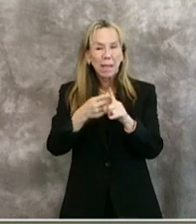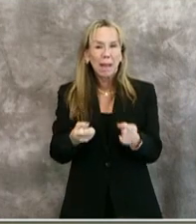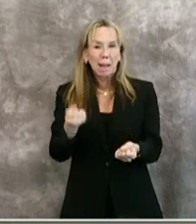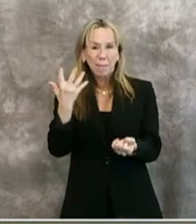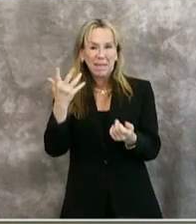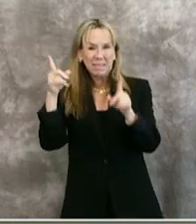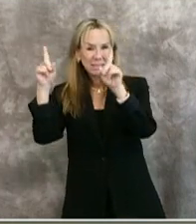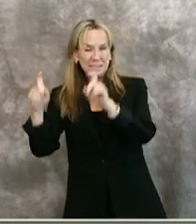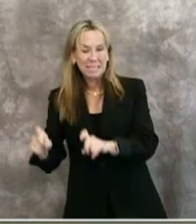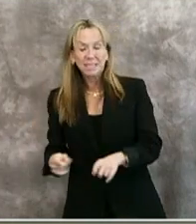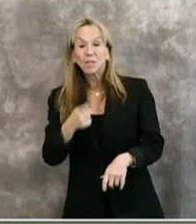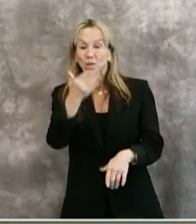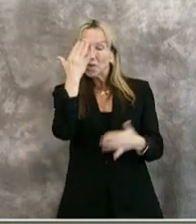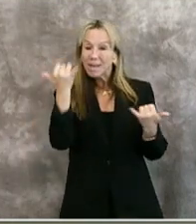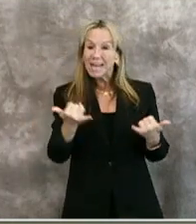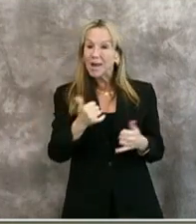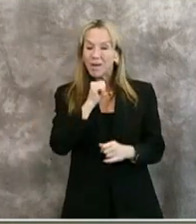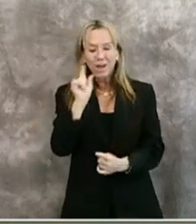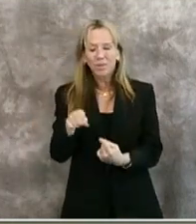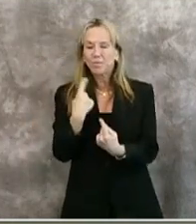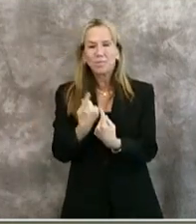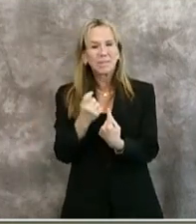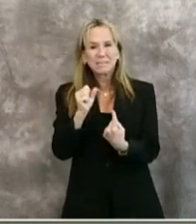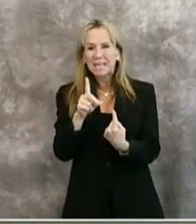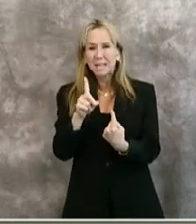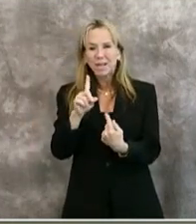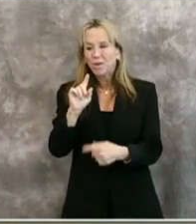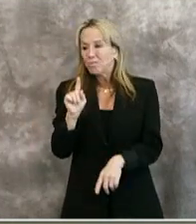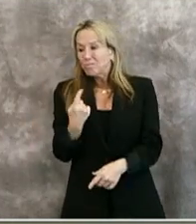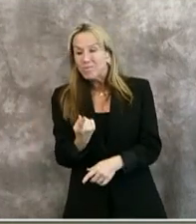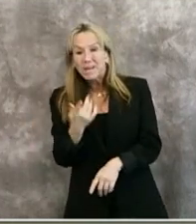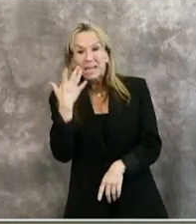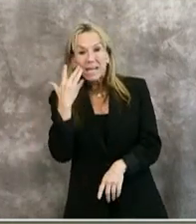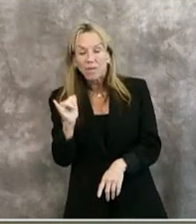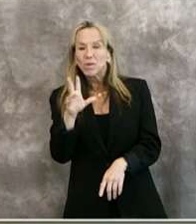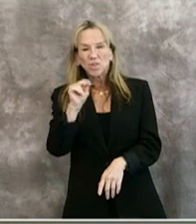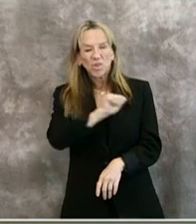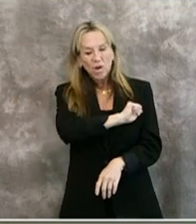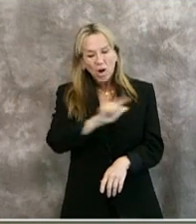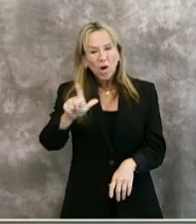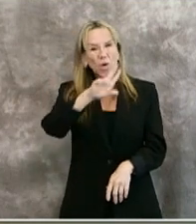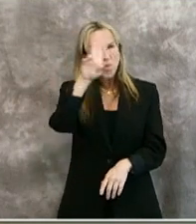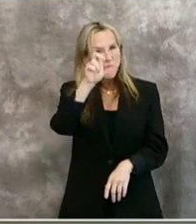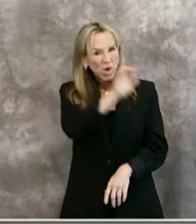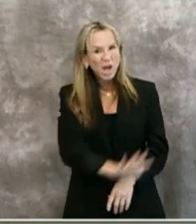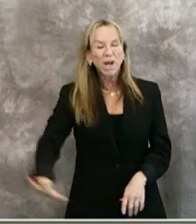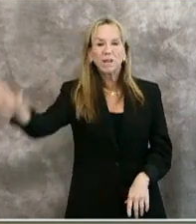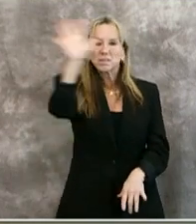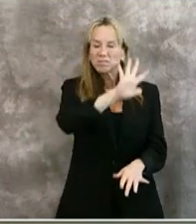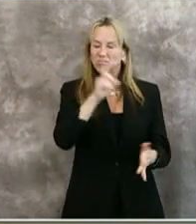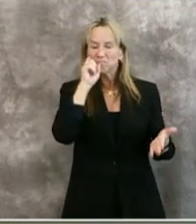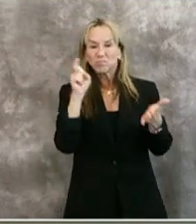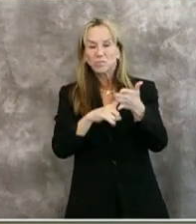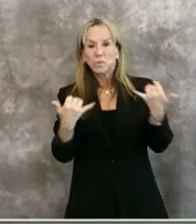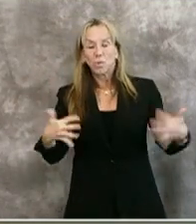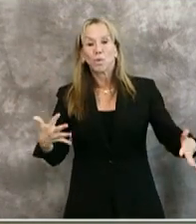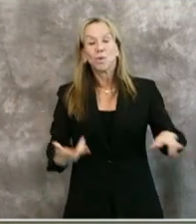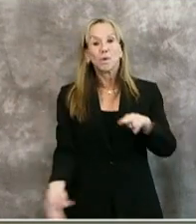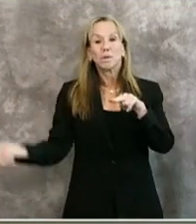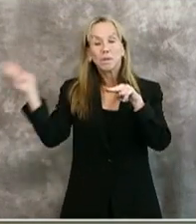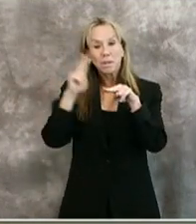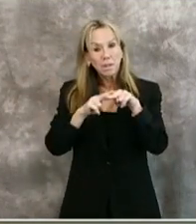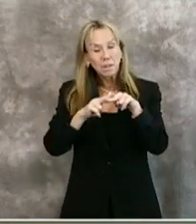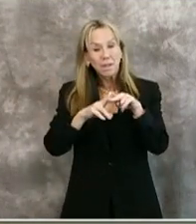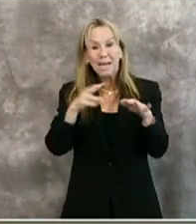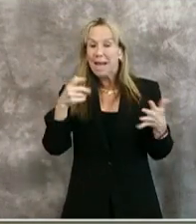cases are surging throughout the United States, and San Diego and California are certainly no exception. The potential for uncontrollable